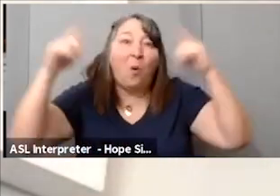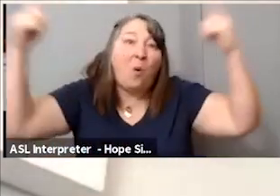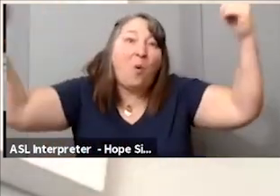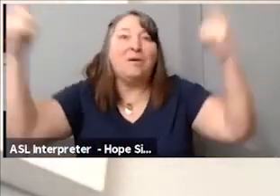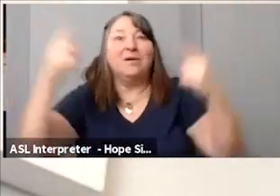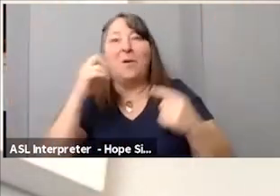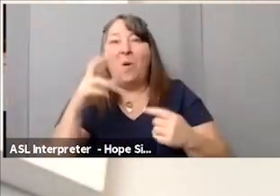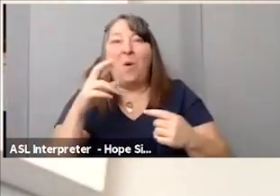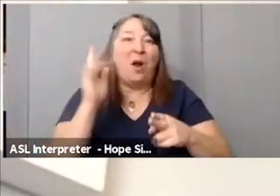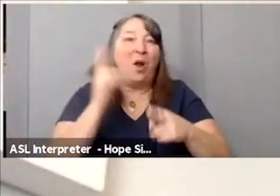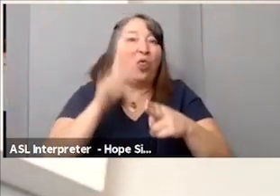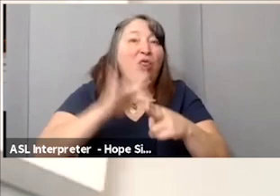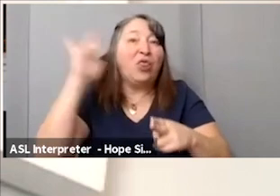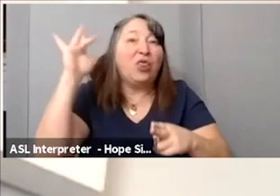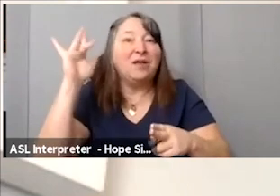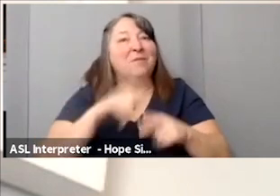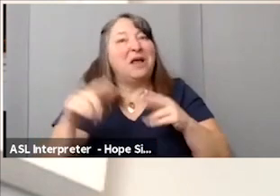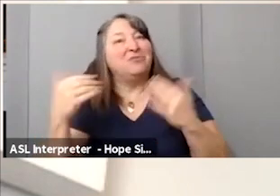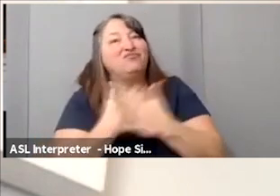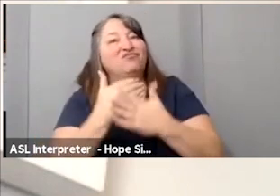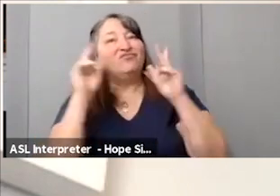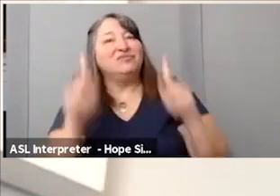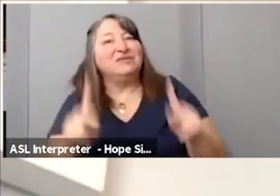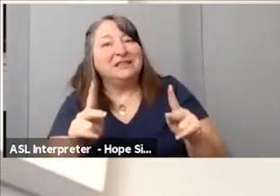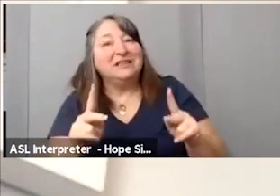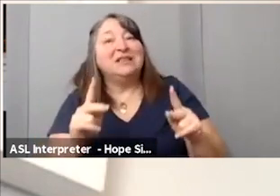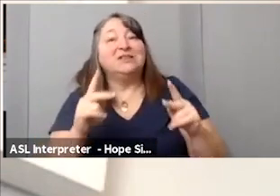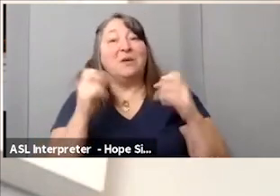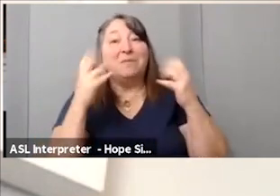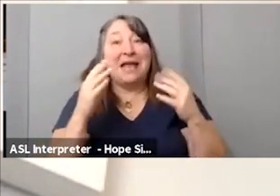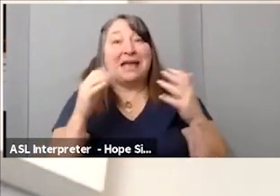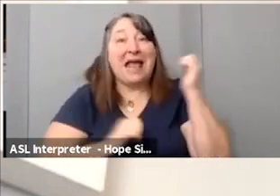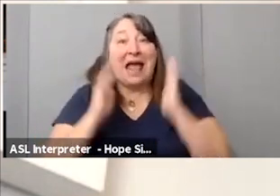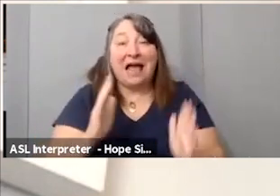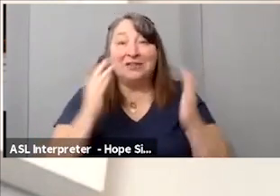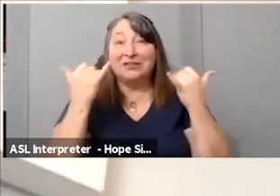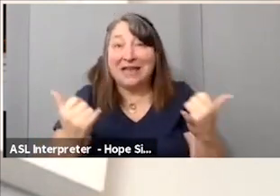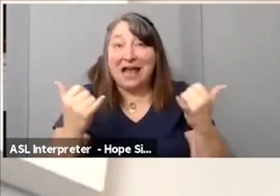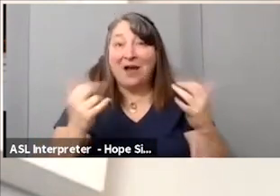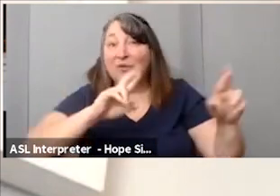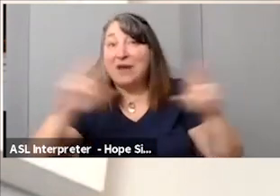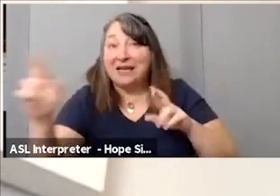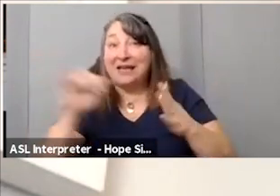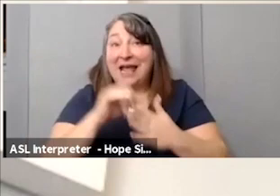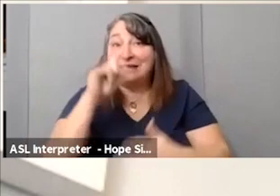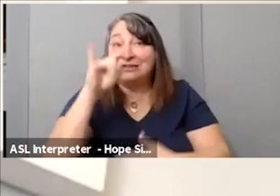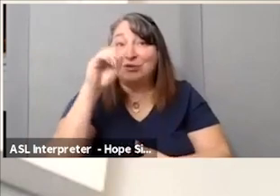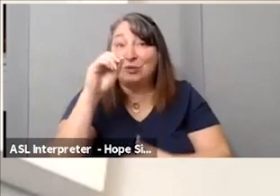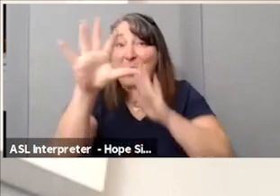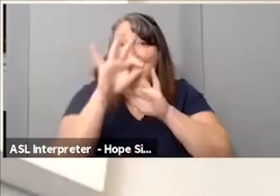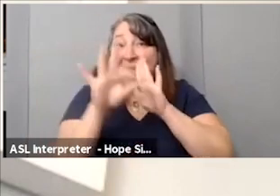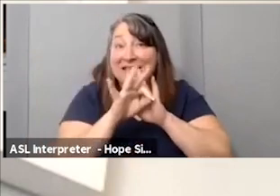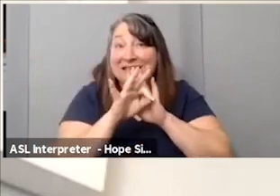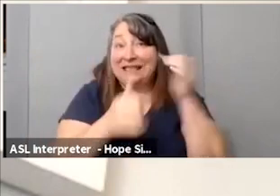platforms set many actors up to be, but it's also a place where studio casting executives, they all go to